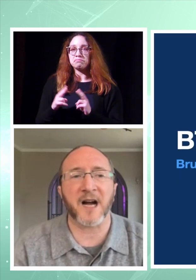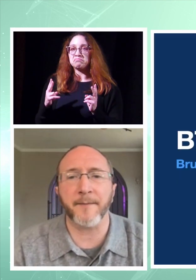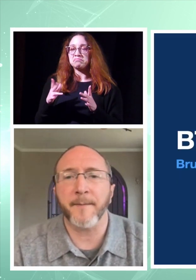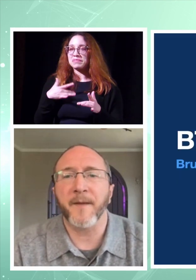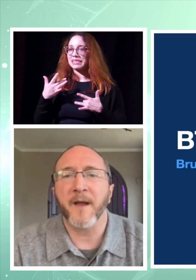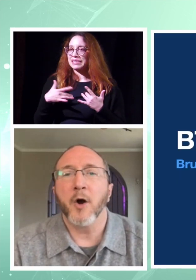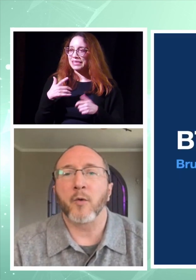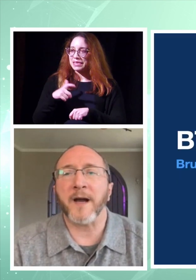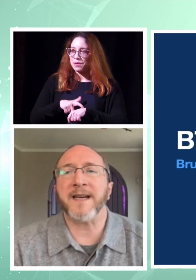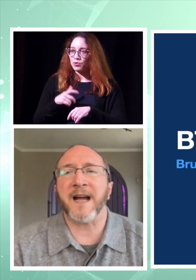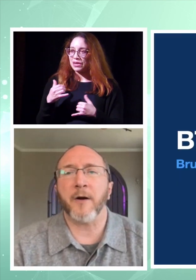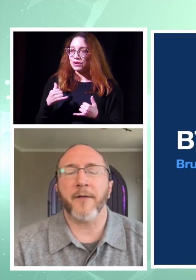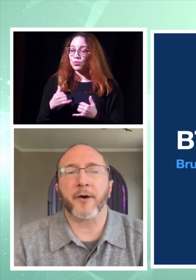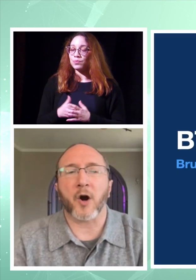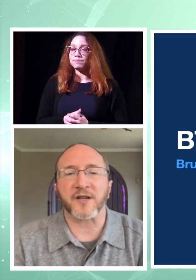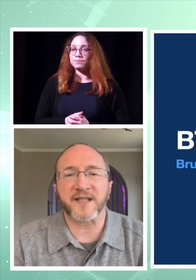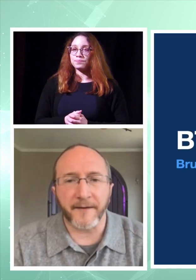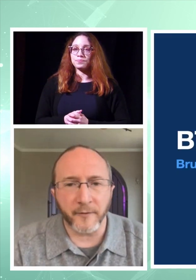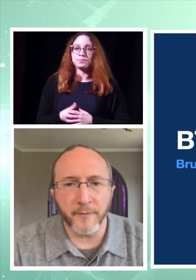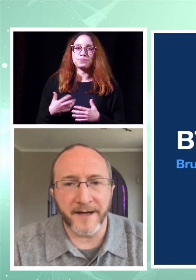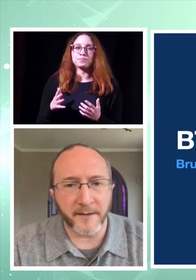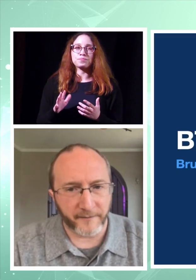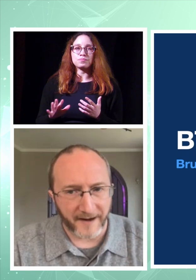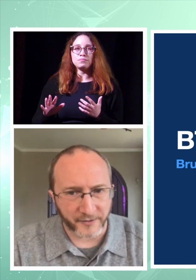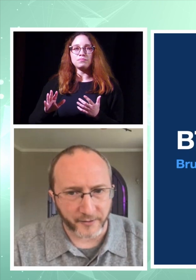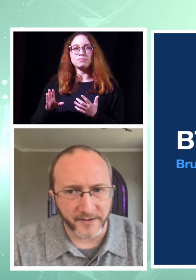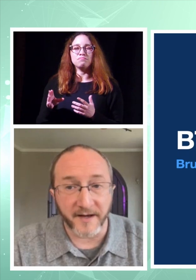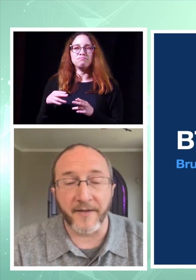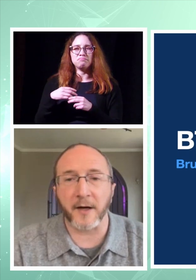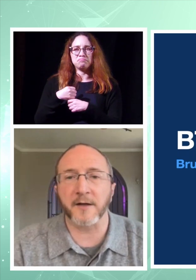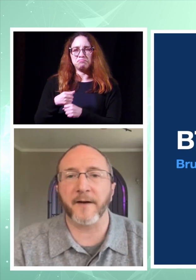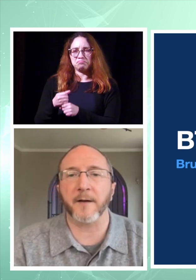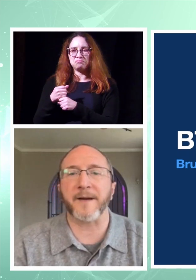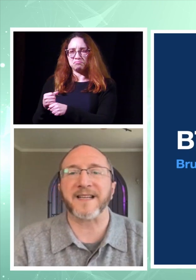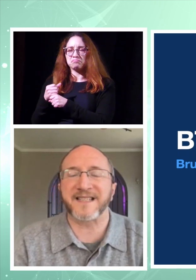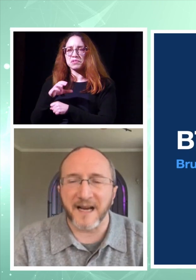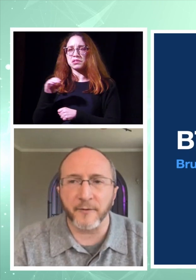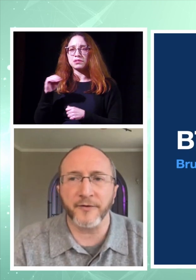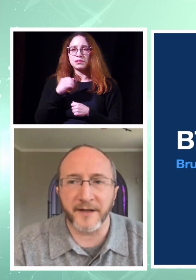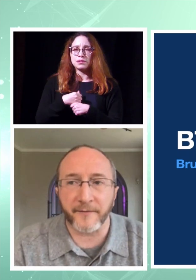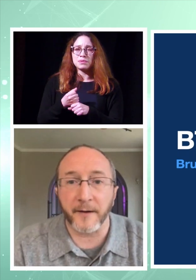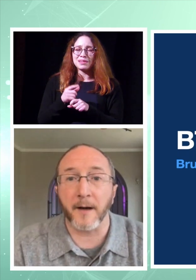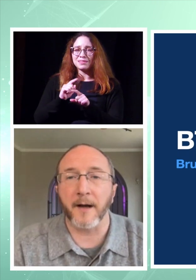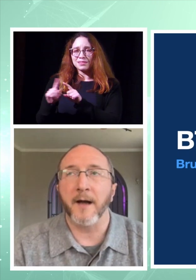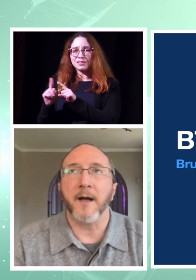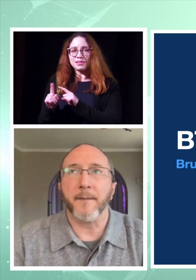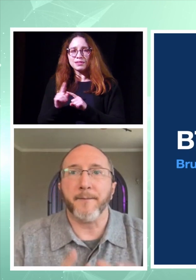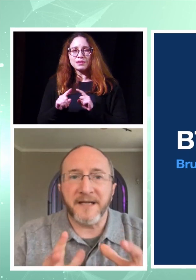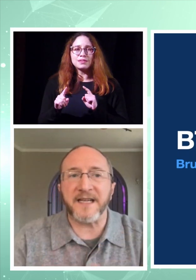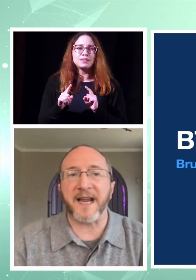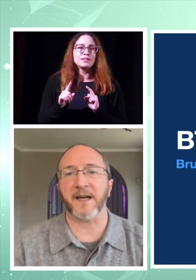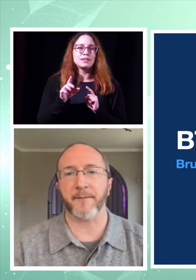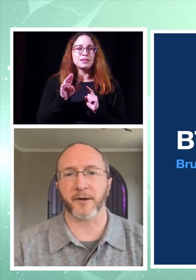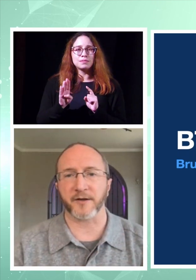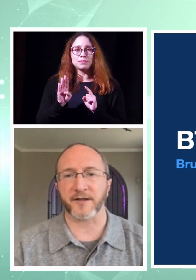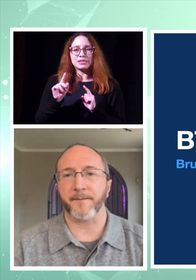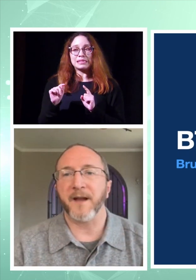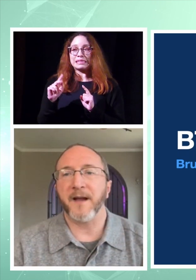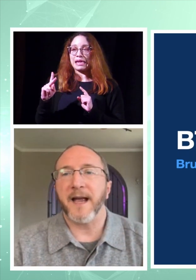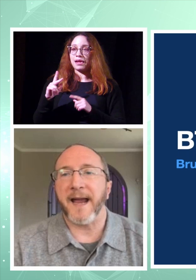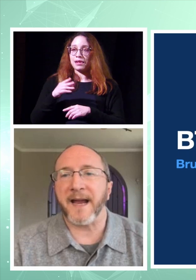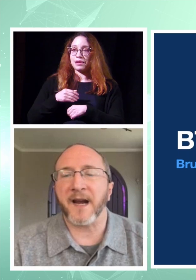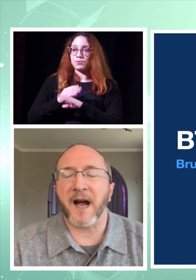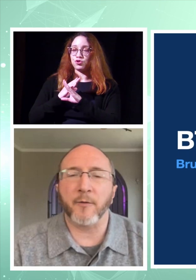exciting time. Right now, there are several manufacturers that are developing several different BTK